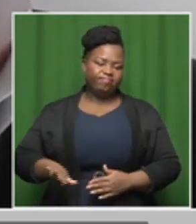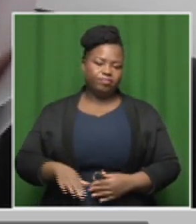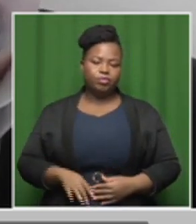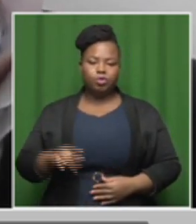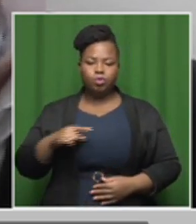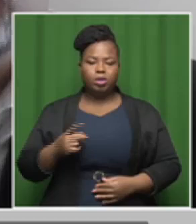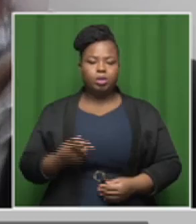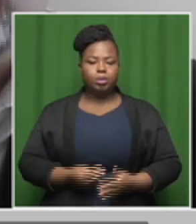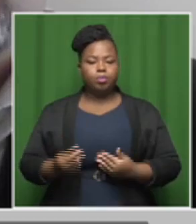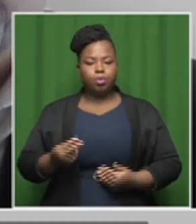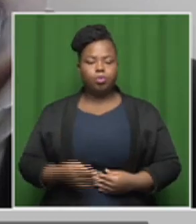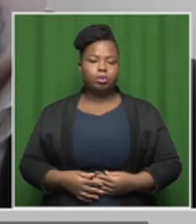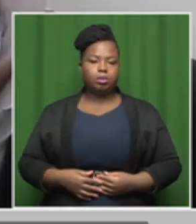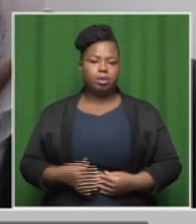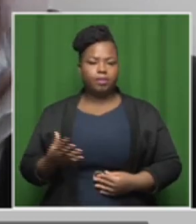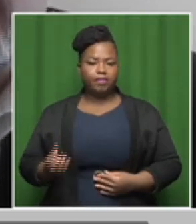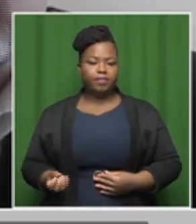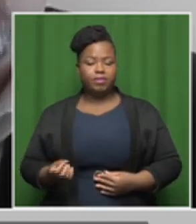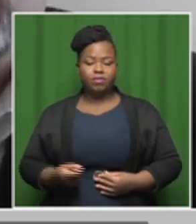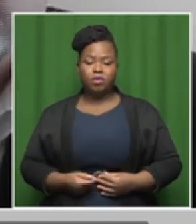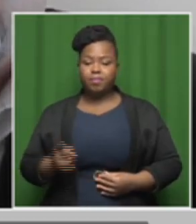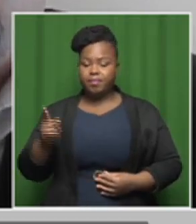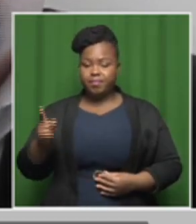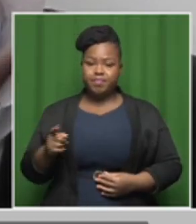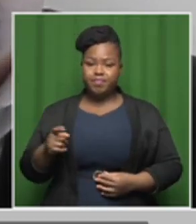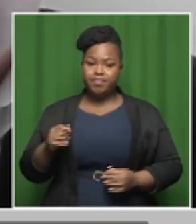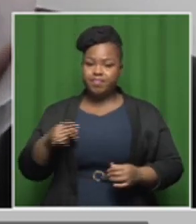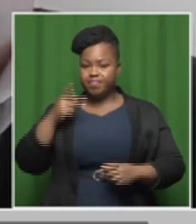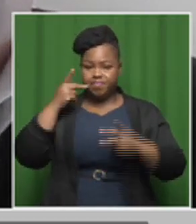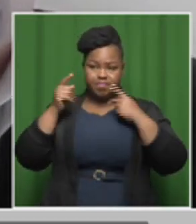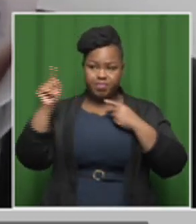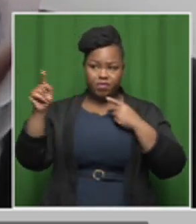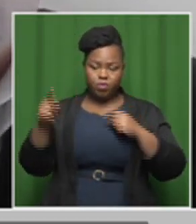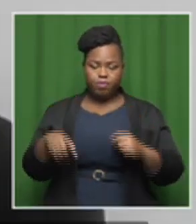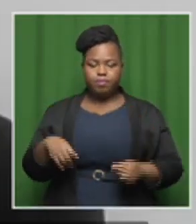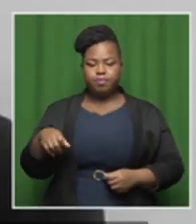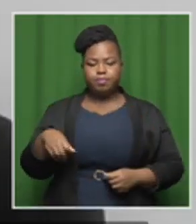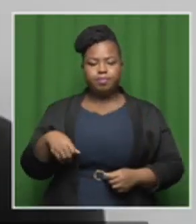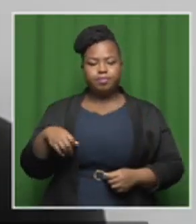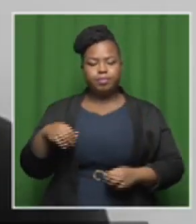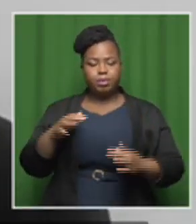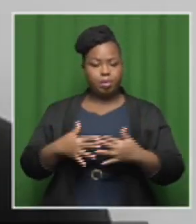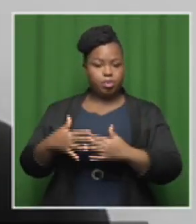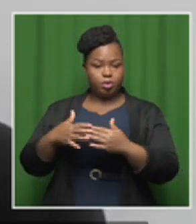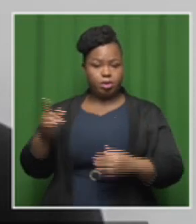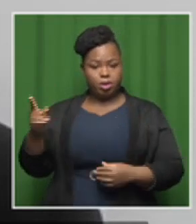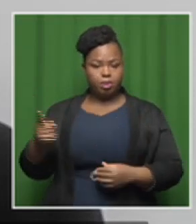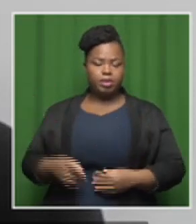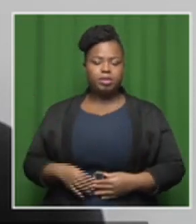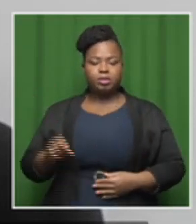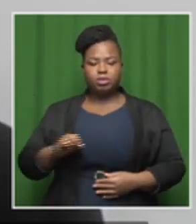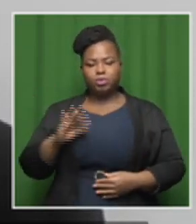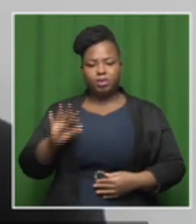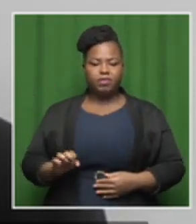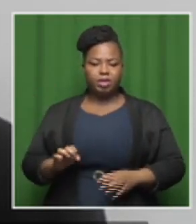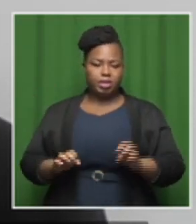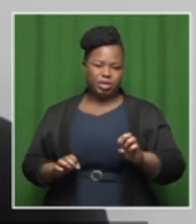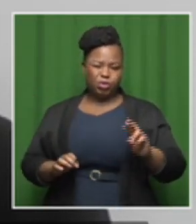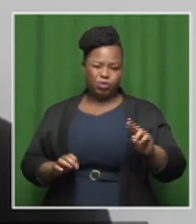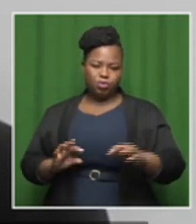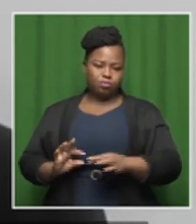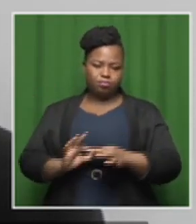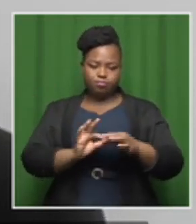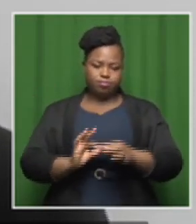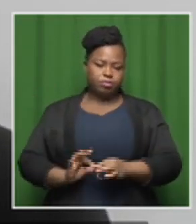both facing hostility from the White House. So I think you're going to see South Africa and the European Union working closer